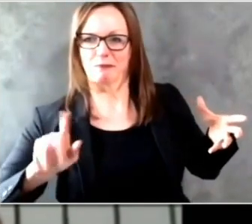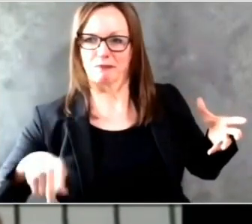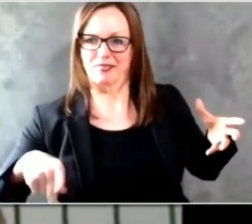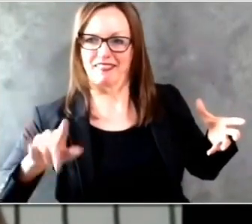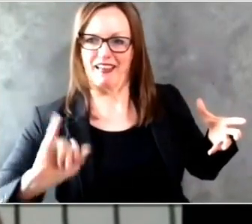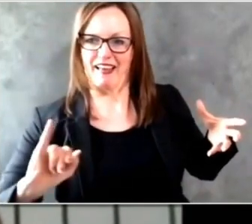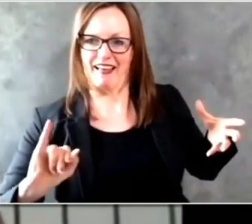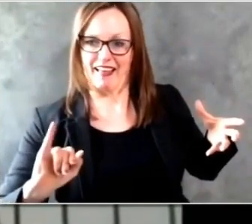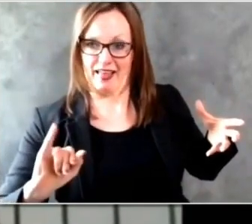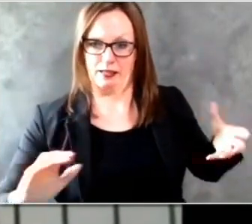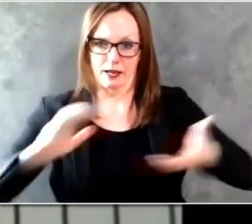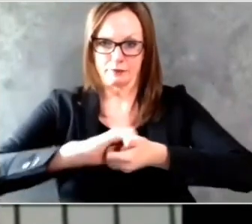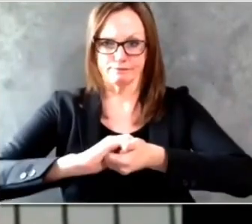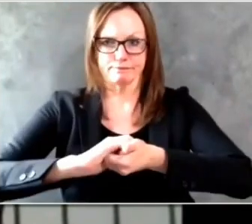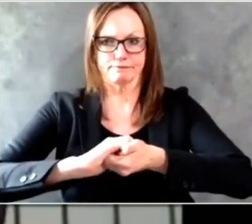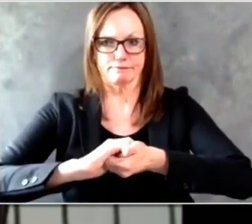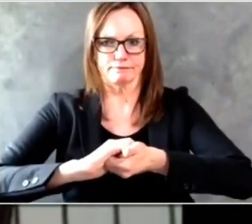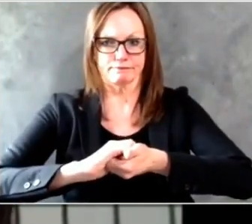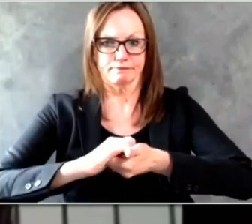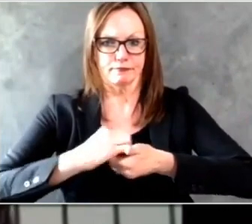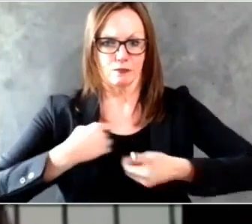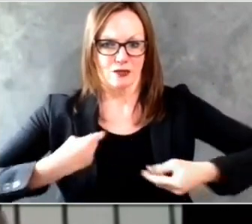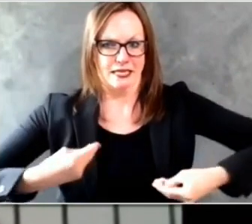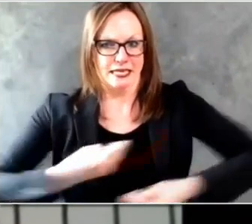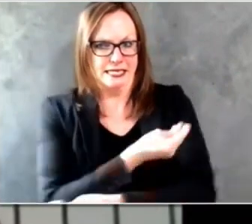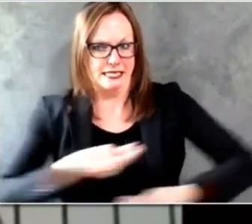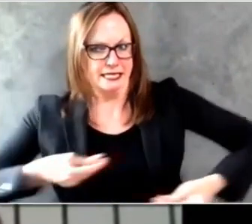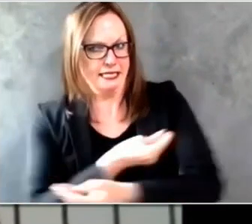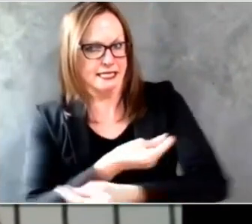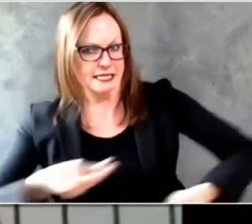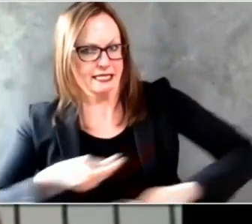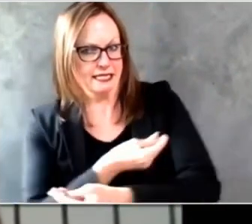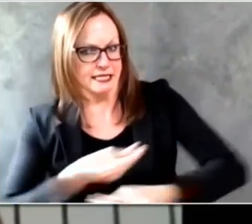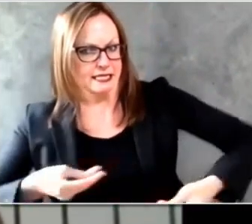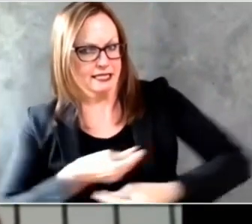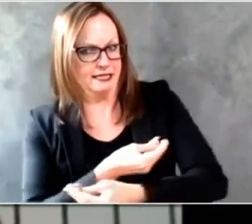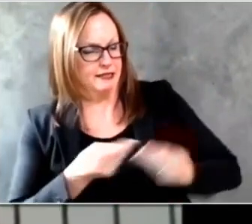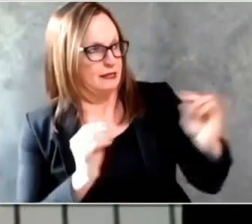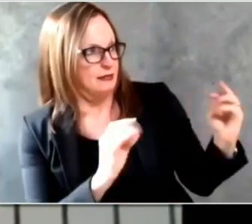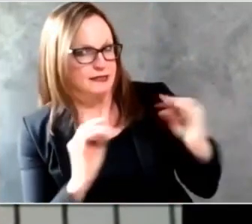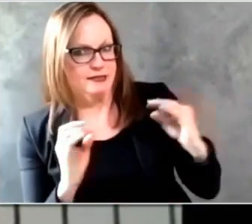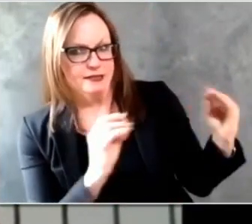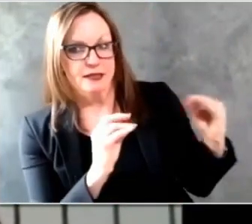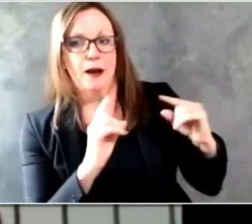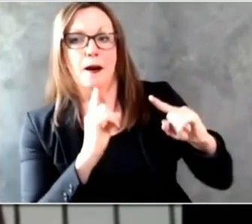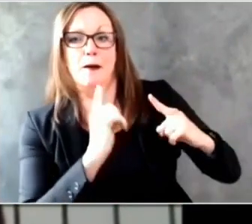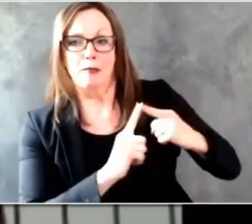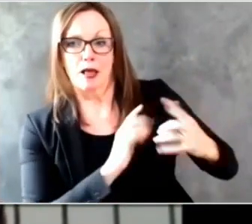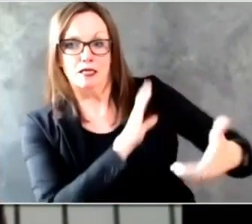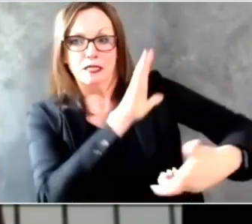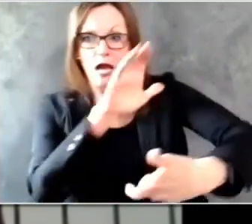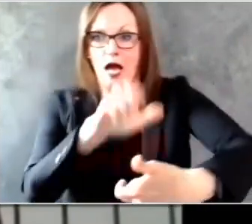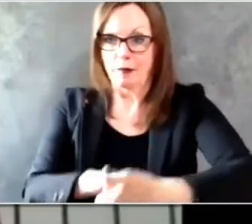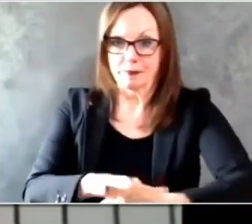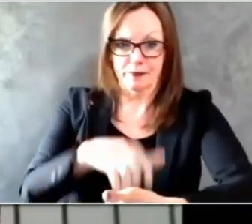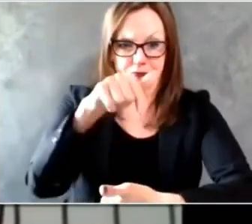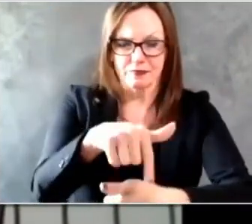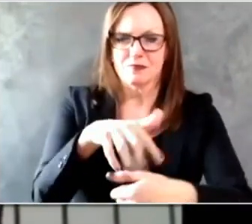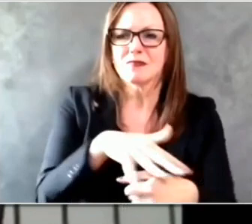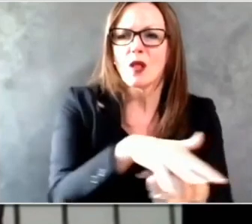if we continue to see the trends that we're seeing right now, you know, it's not probably going to be in a good situation in the fall